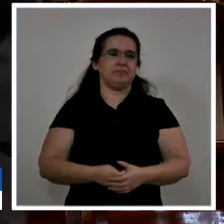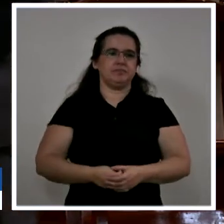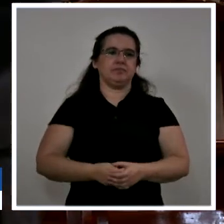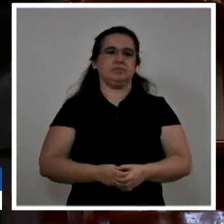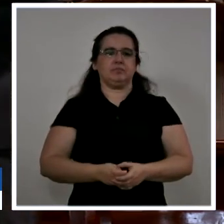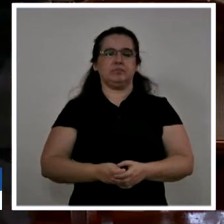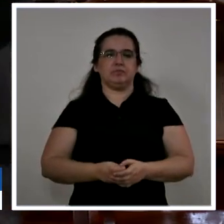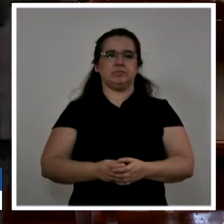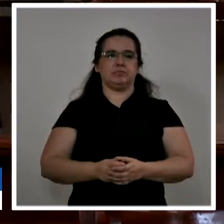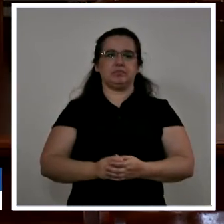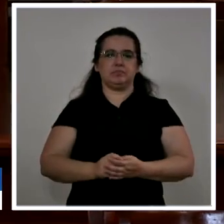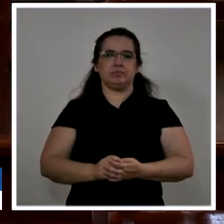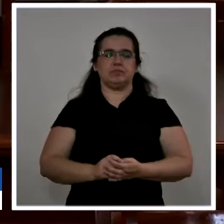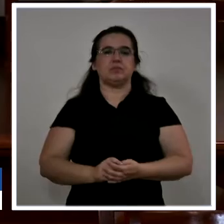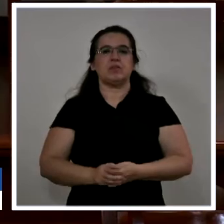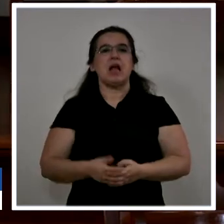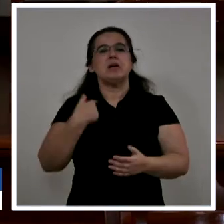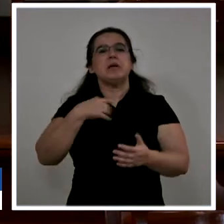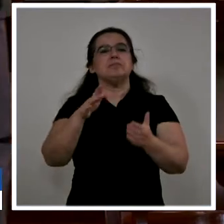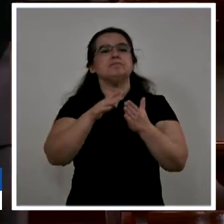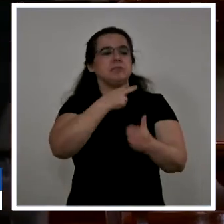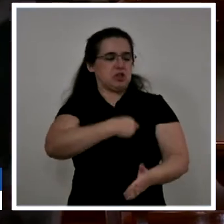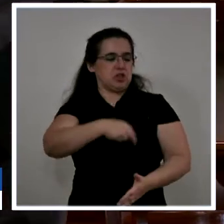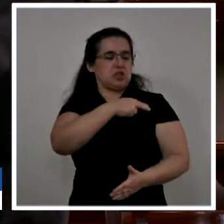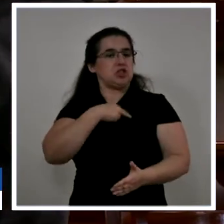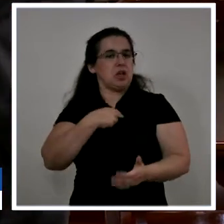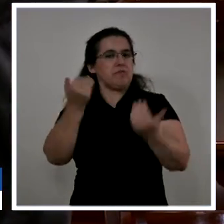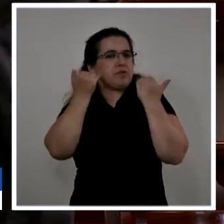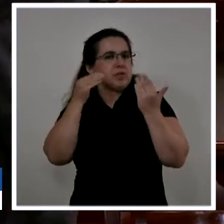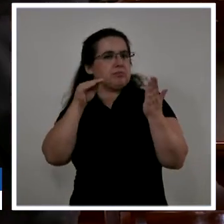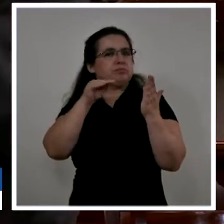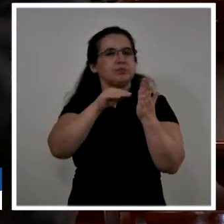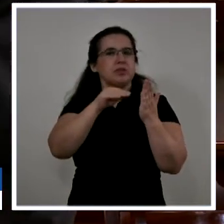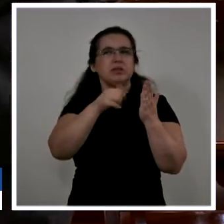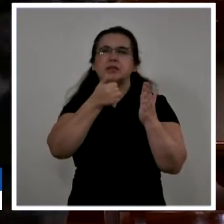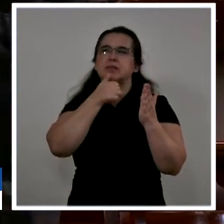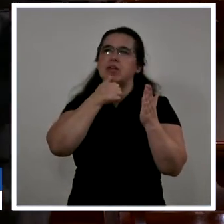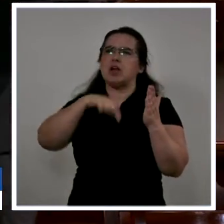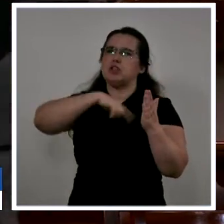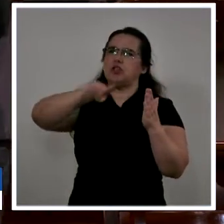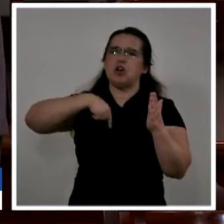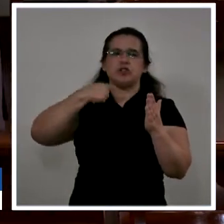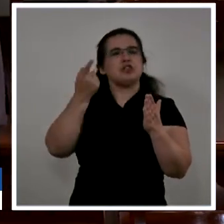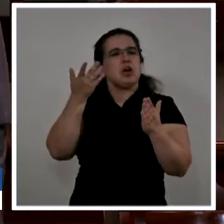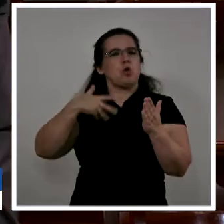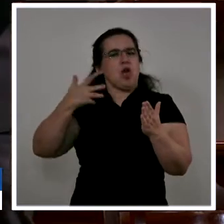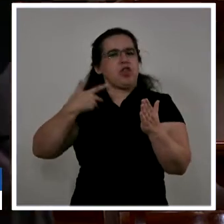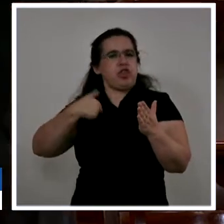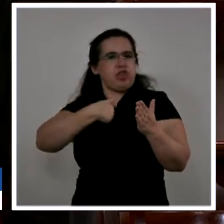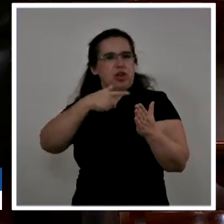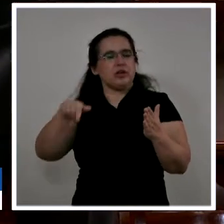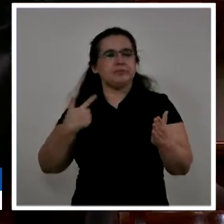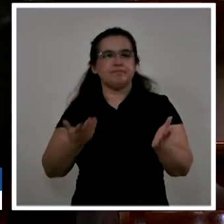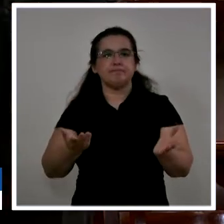of being a victim. A mensagem cristã não é uma mensagem que nos leva a sentir-nos como vítimas. It's a message of having victory. É